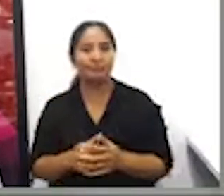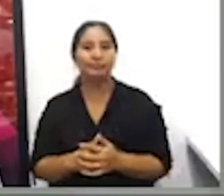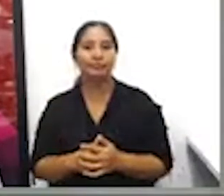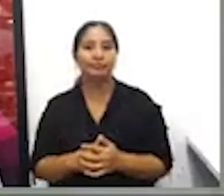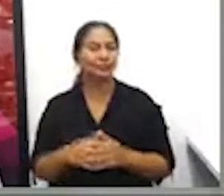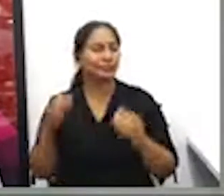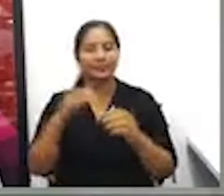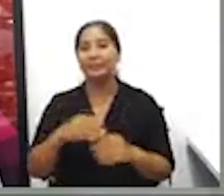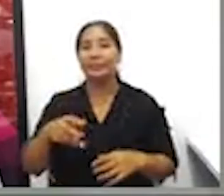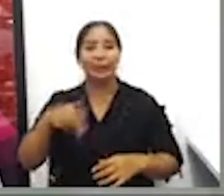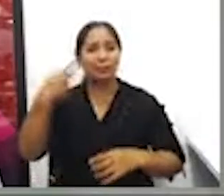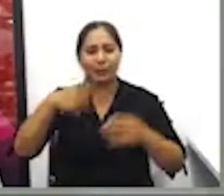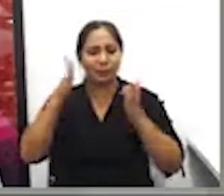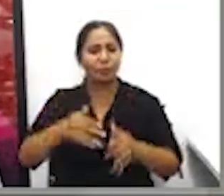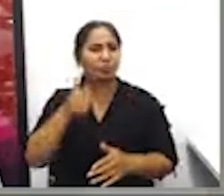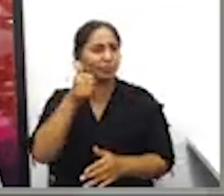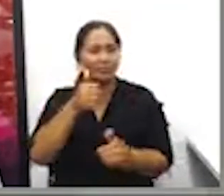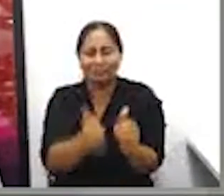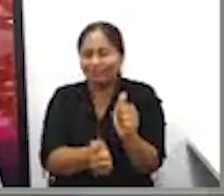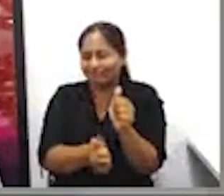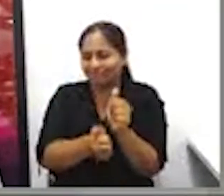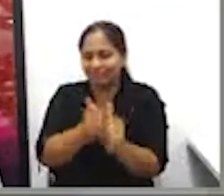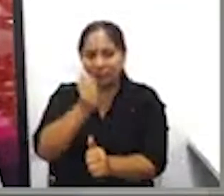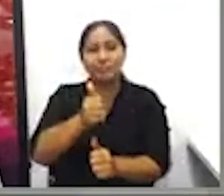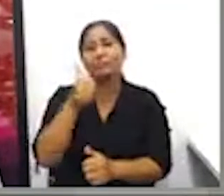best selves they can be,